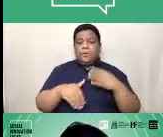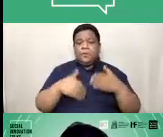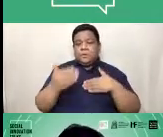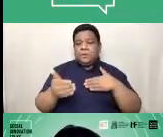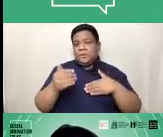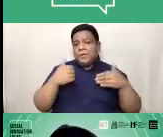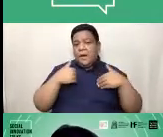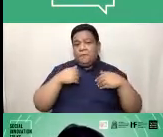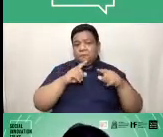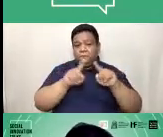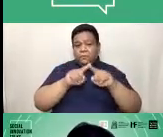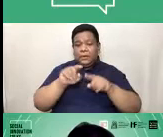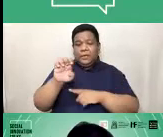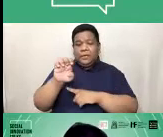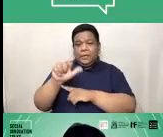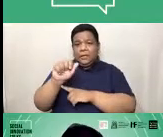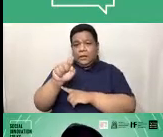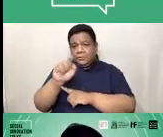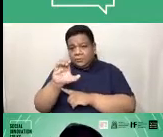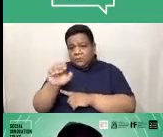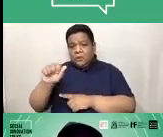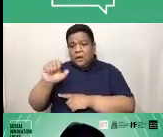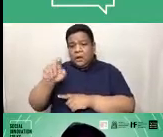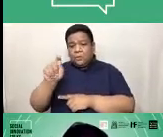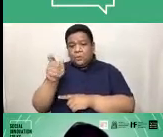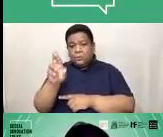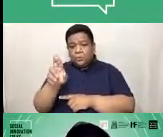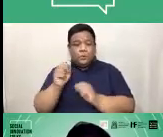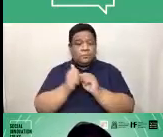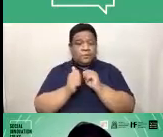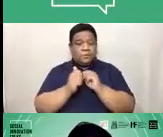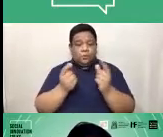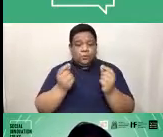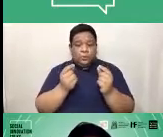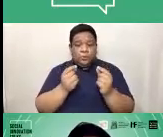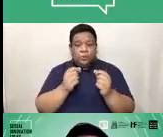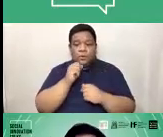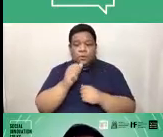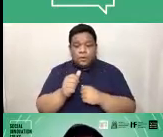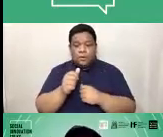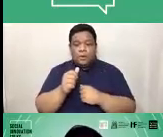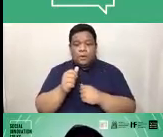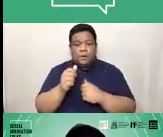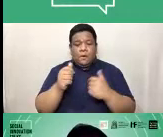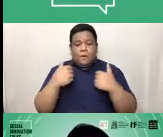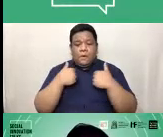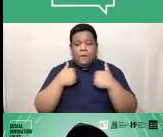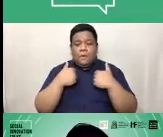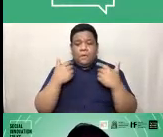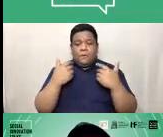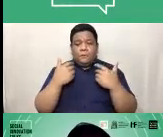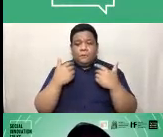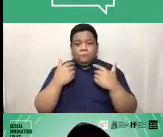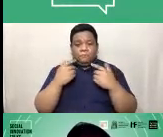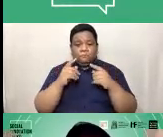There are series elastic actuators. So the idea here is that rather than it being a rigid forward and back, a elastic actuator actually can